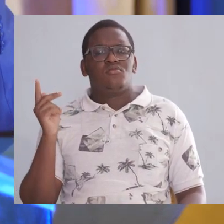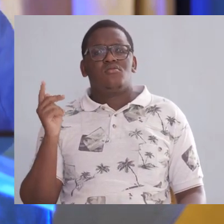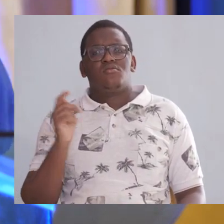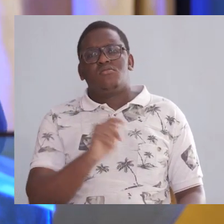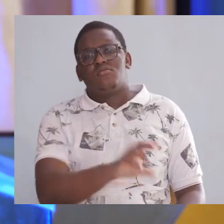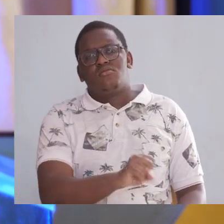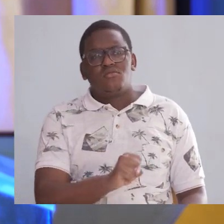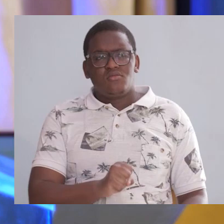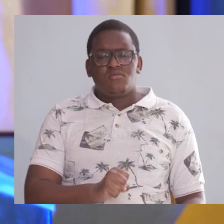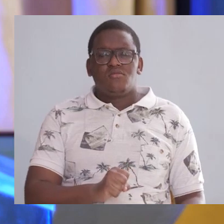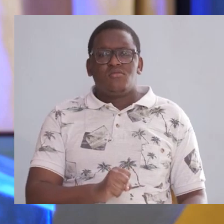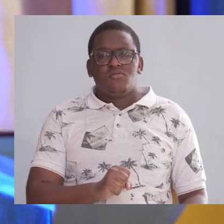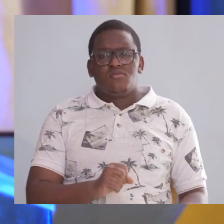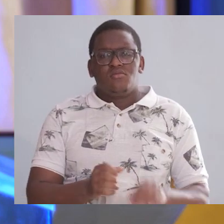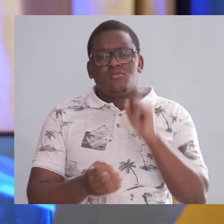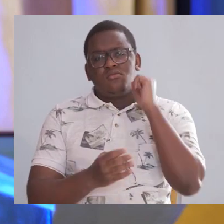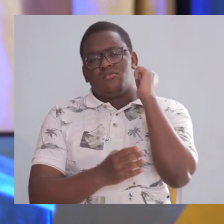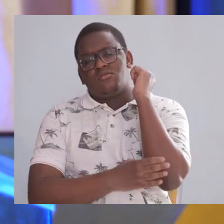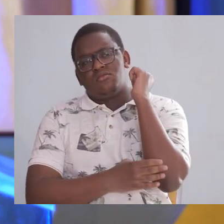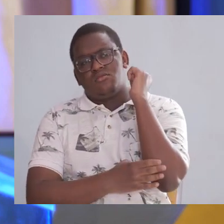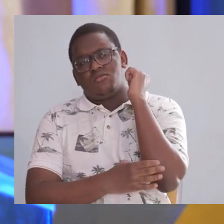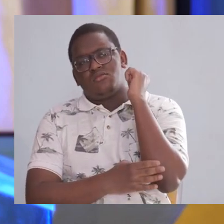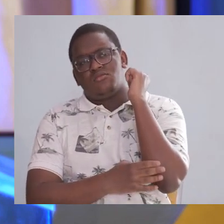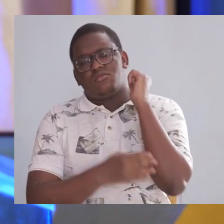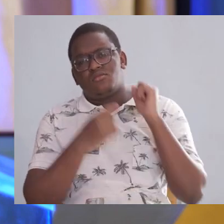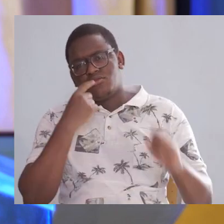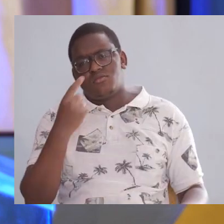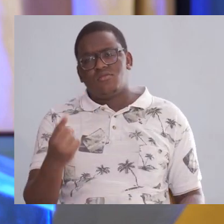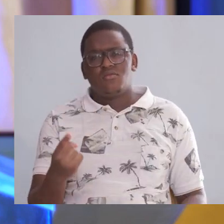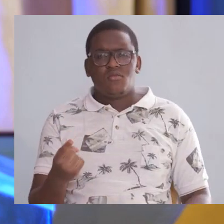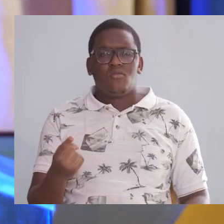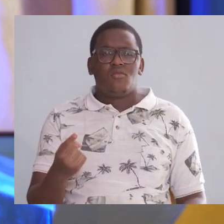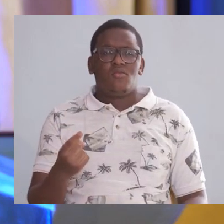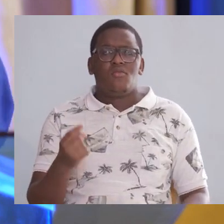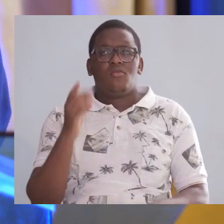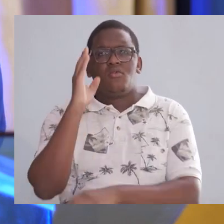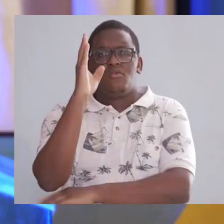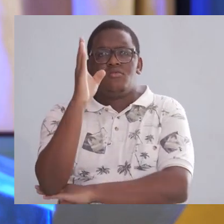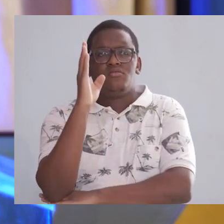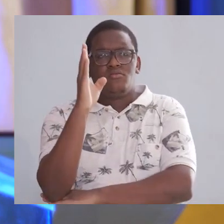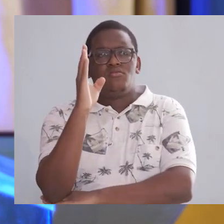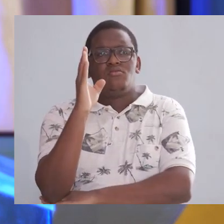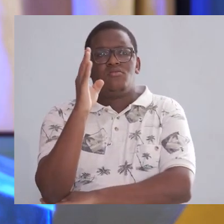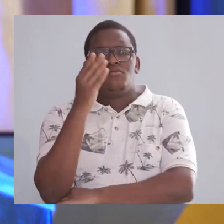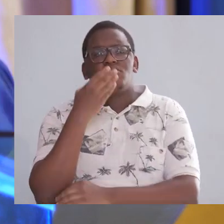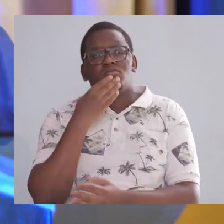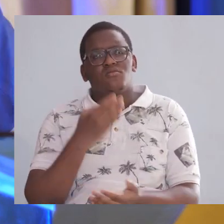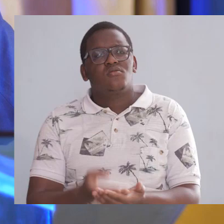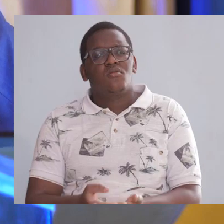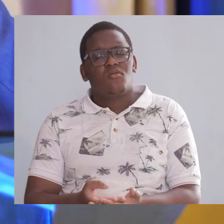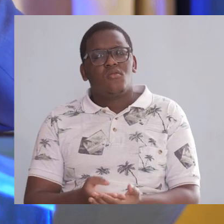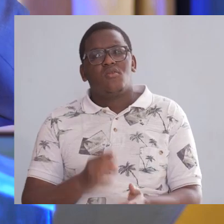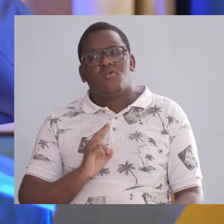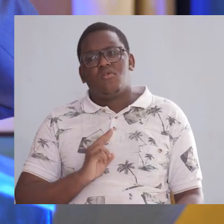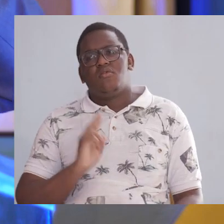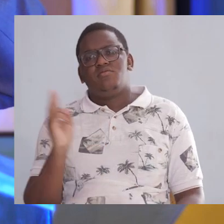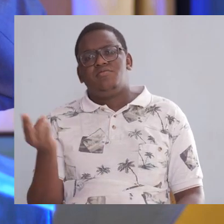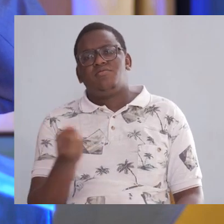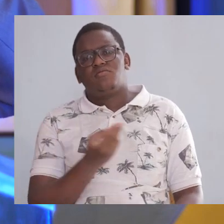Those who make false claims, may God help us. Even our contractors who make